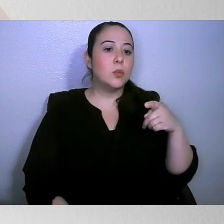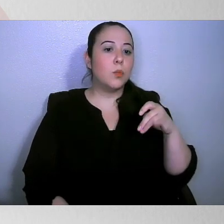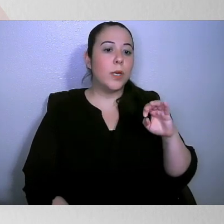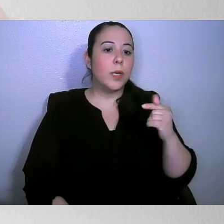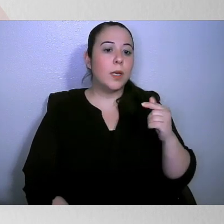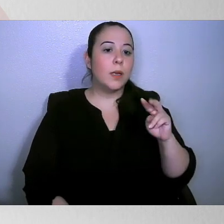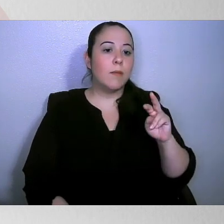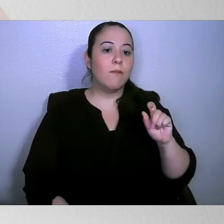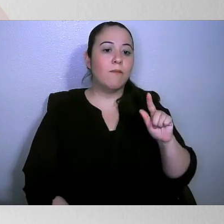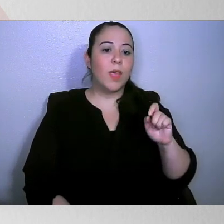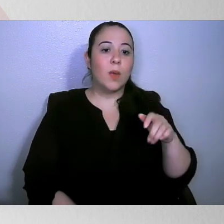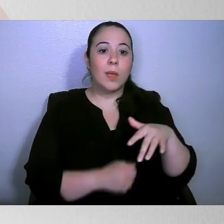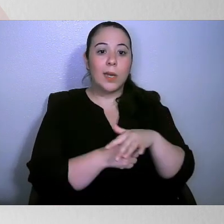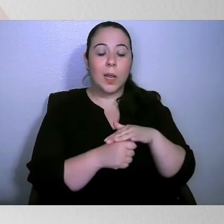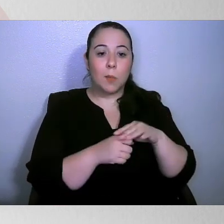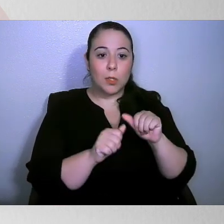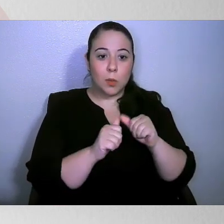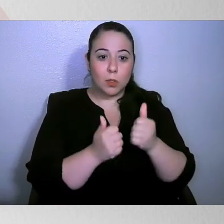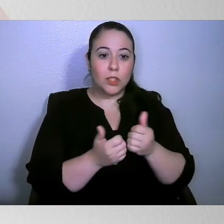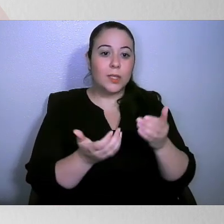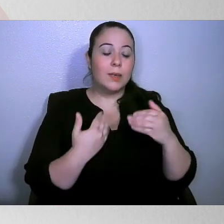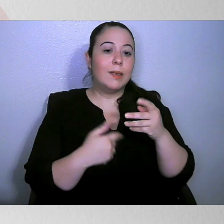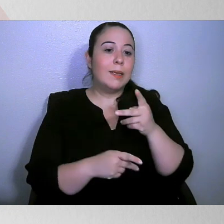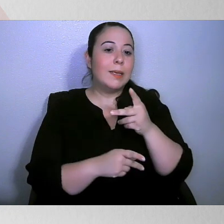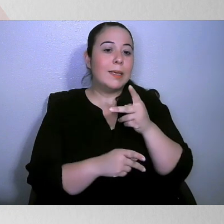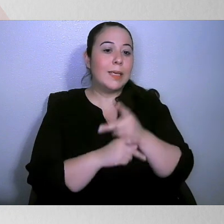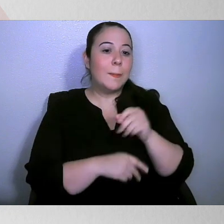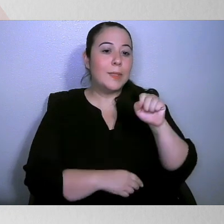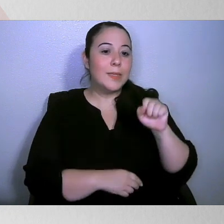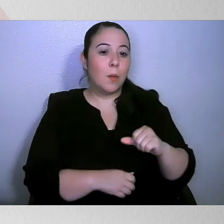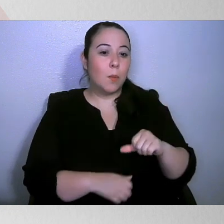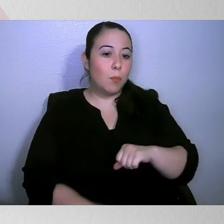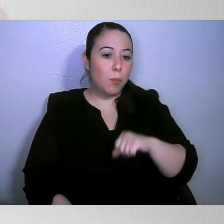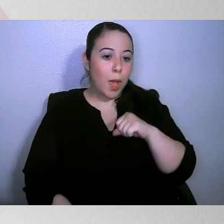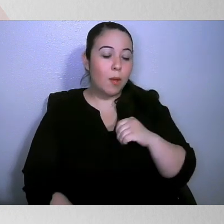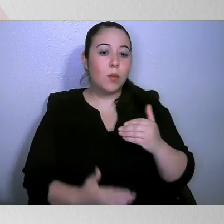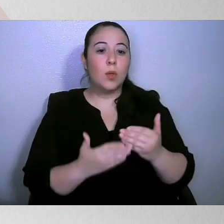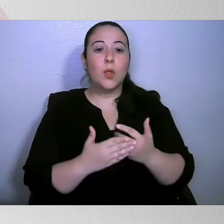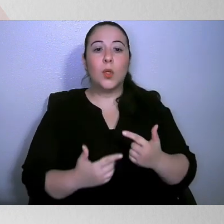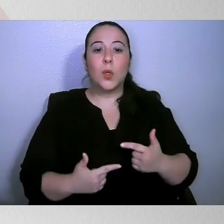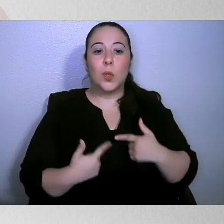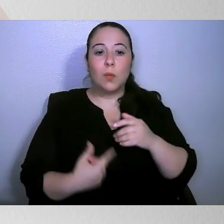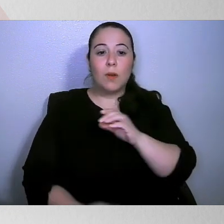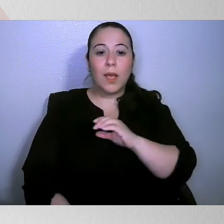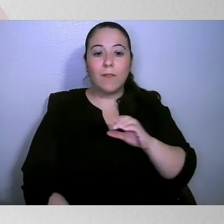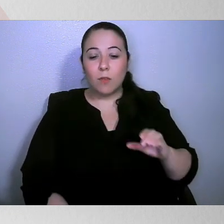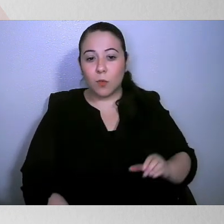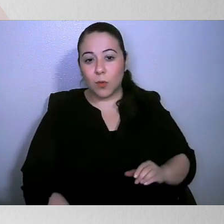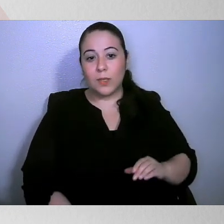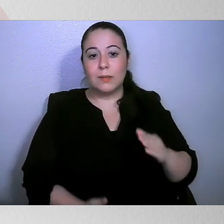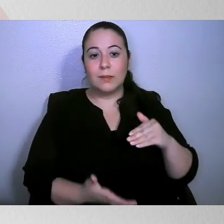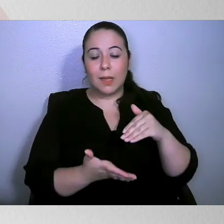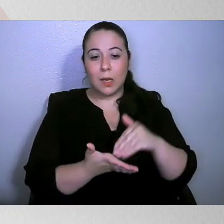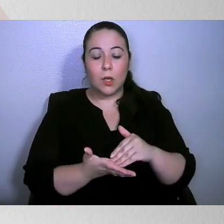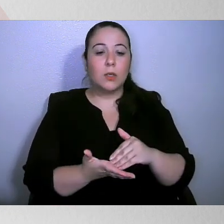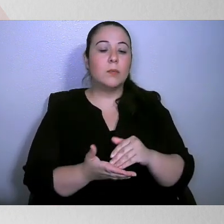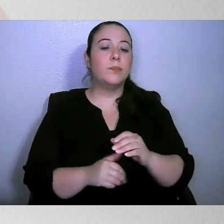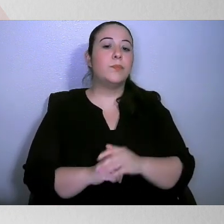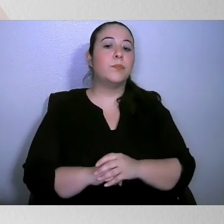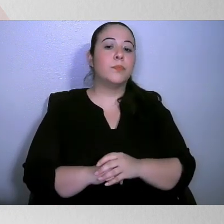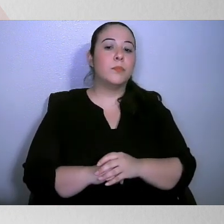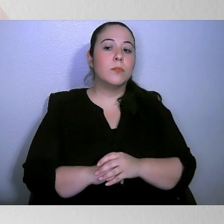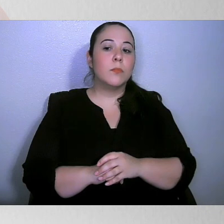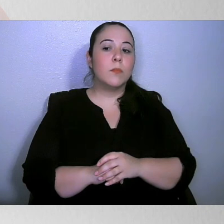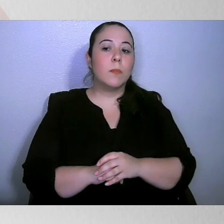Proud, the Thompson Neighborhood Association, New Life Christian Center, SAMSAT, or the San Antonio Museum of Science and